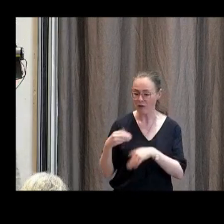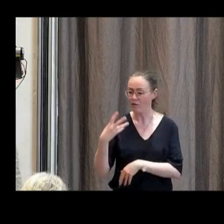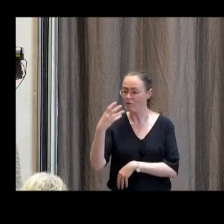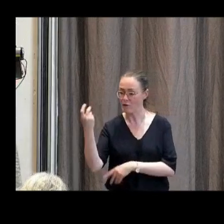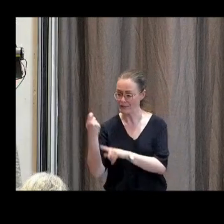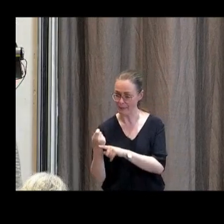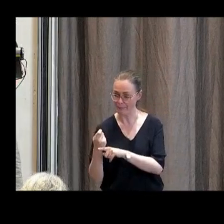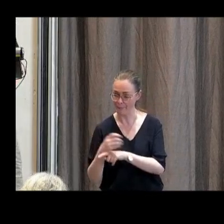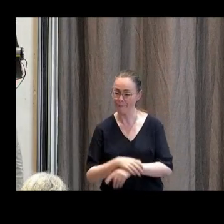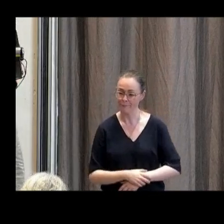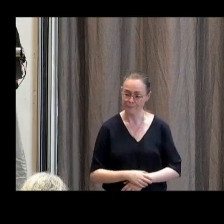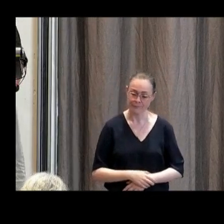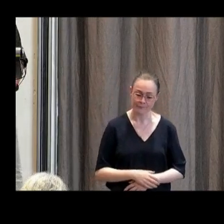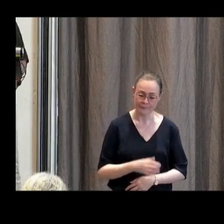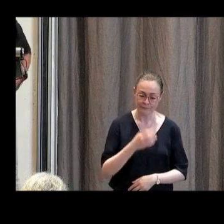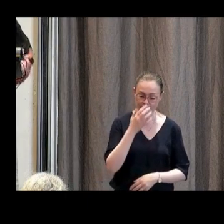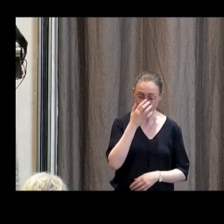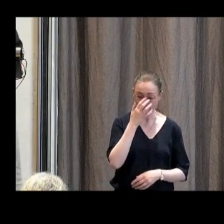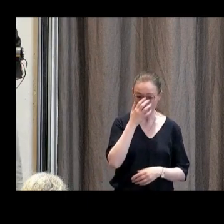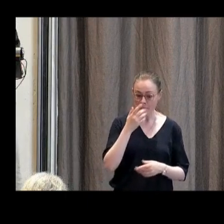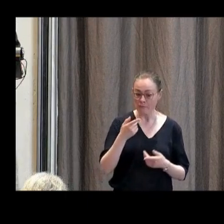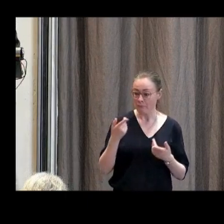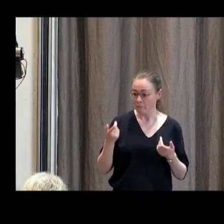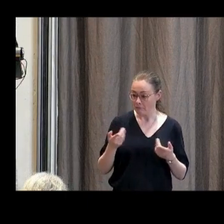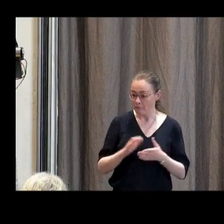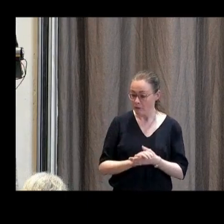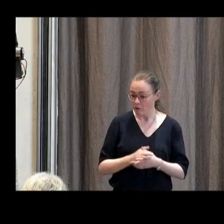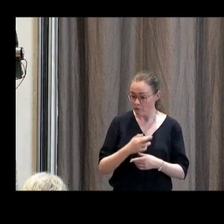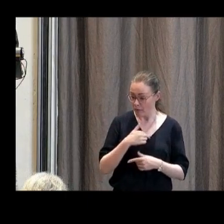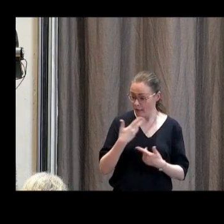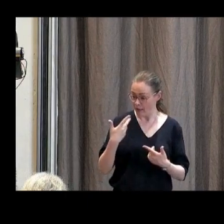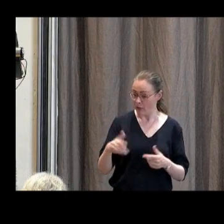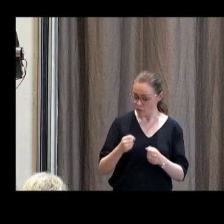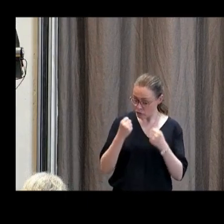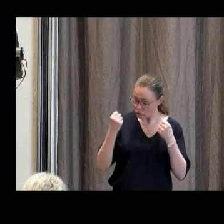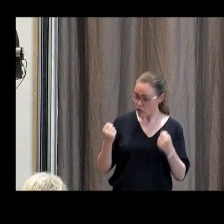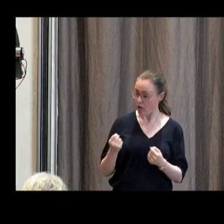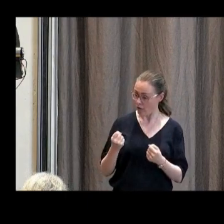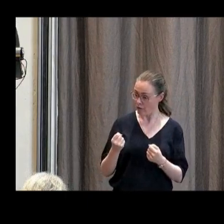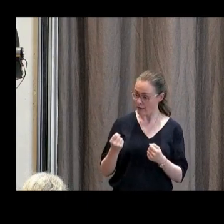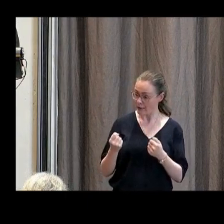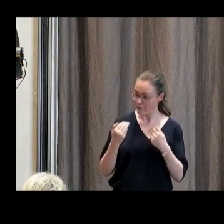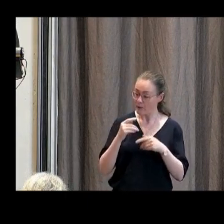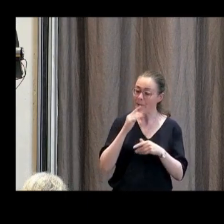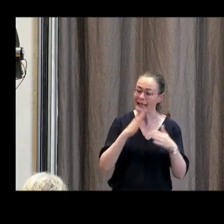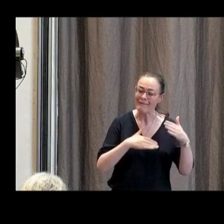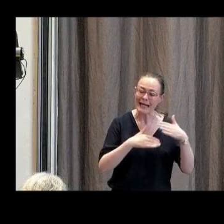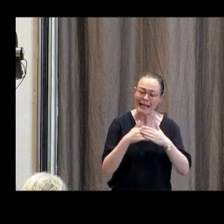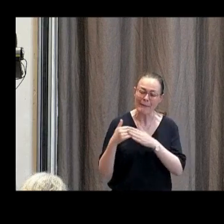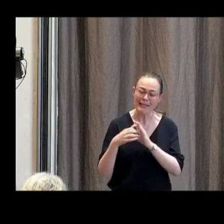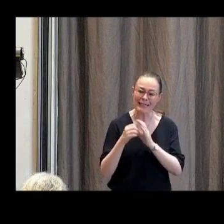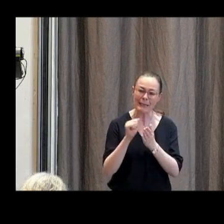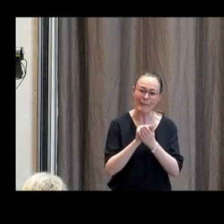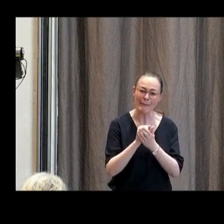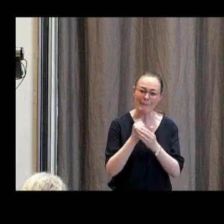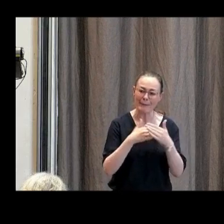times. So this is really quite strong data. Now, the limitation in this paper is